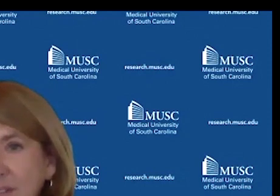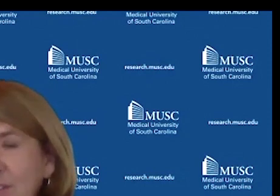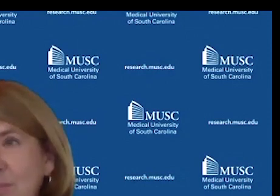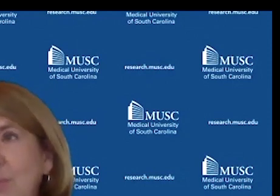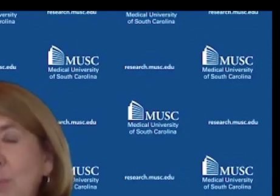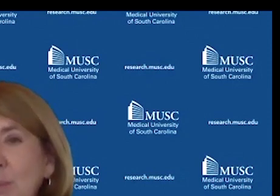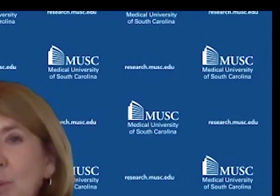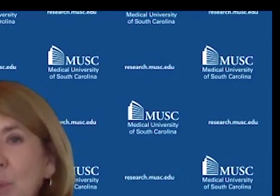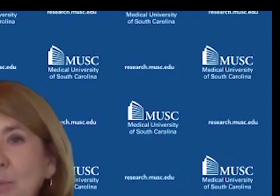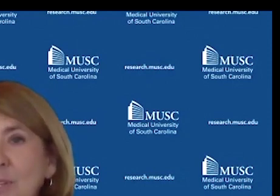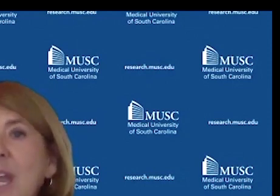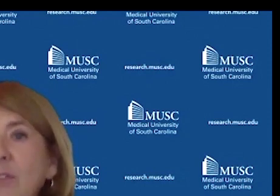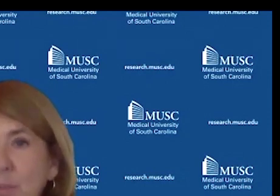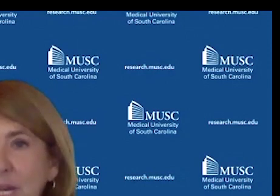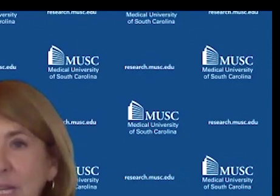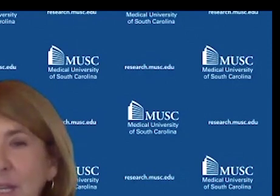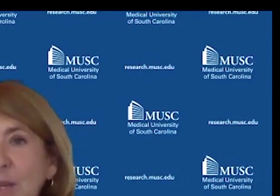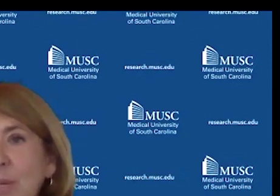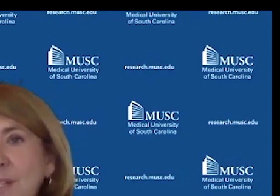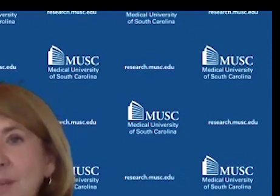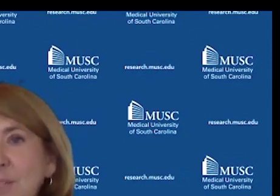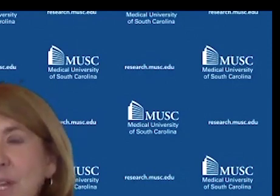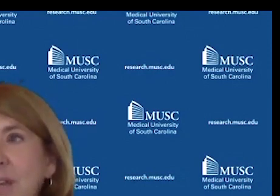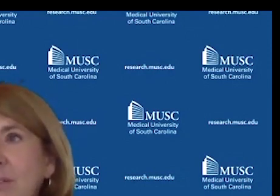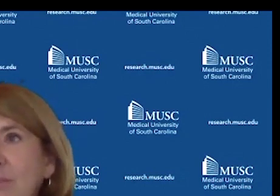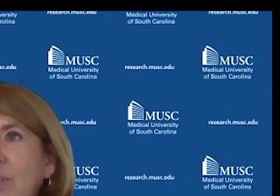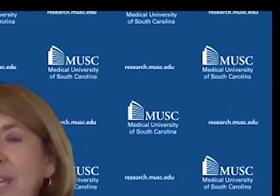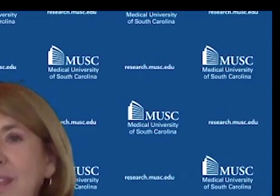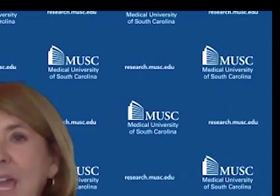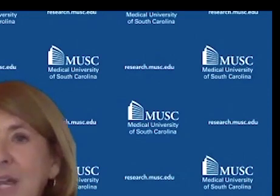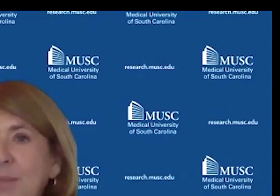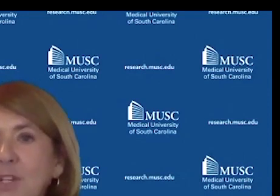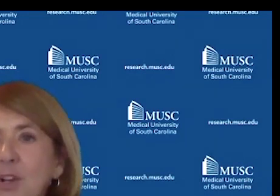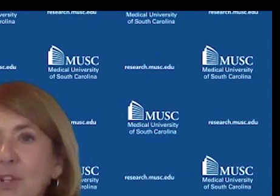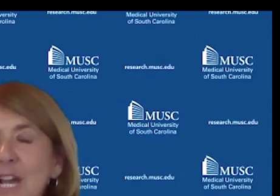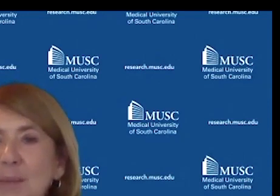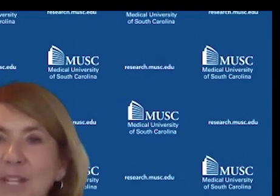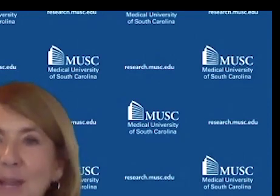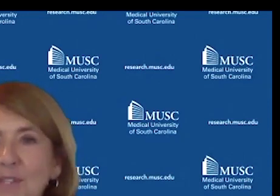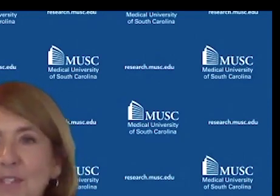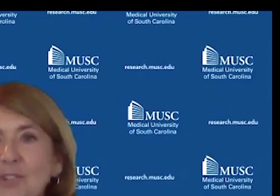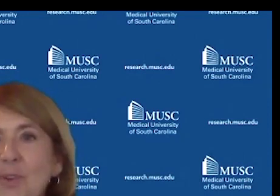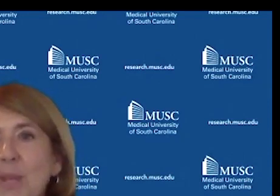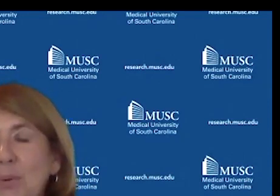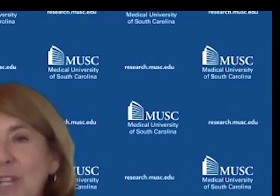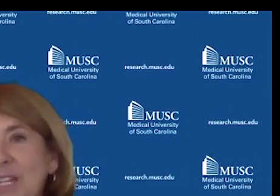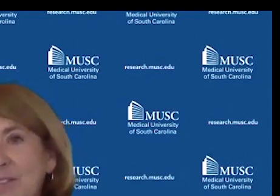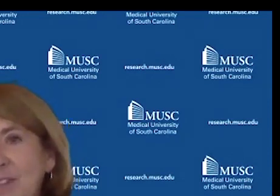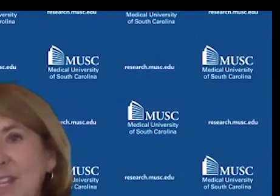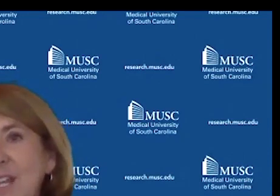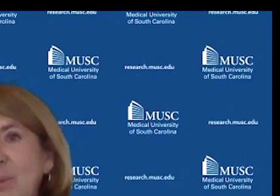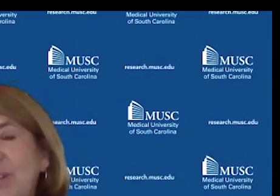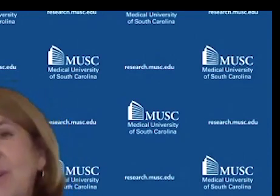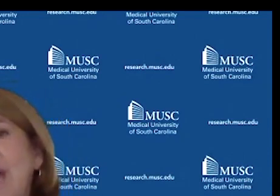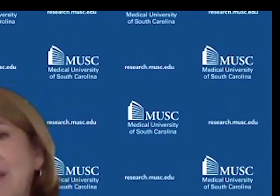circumstances. Now, these couple people don't represent everybody, but it seems like looking at that adaptation over time and time-since injury being protective